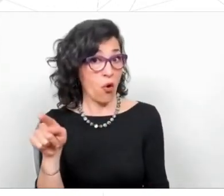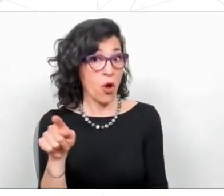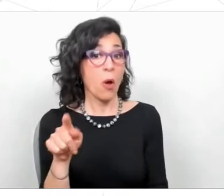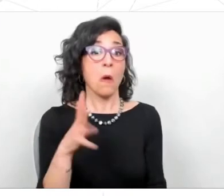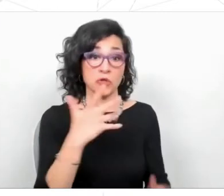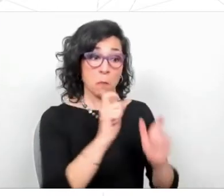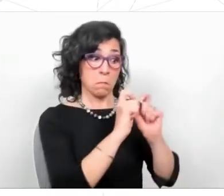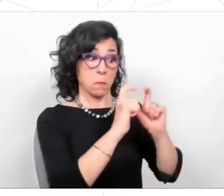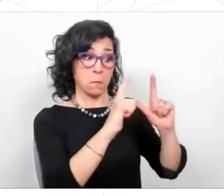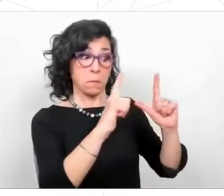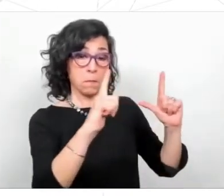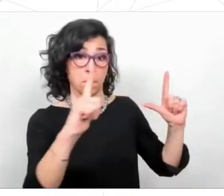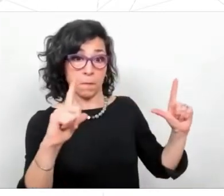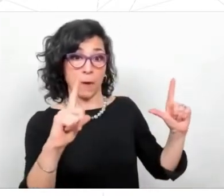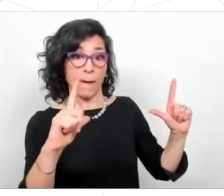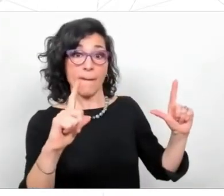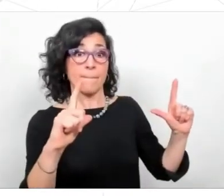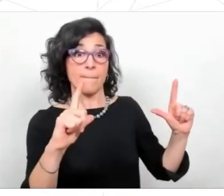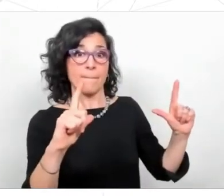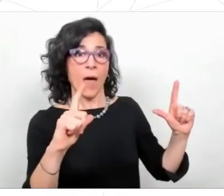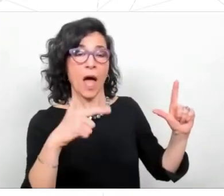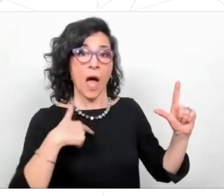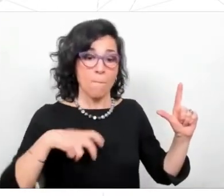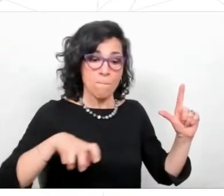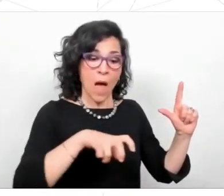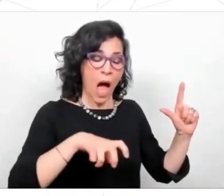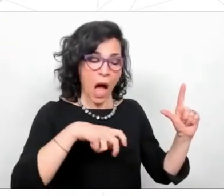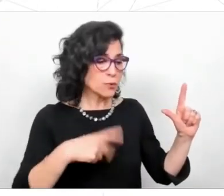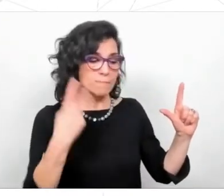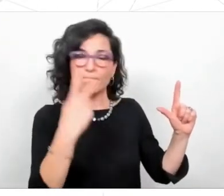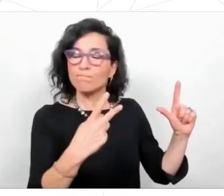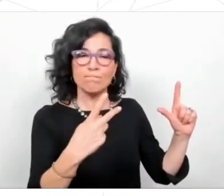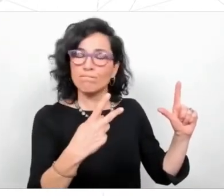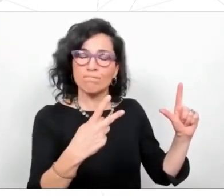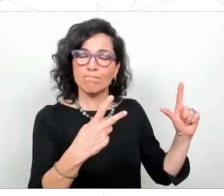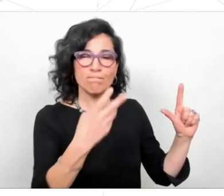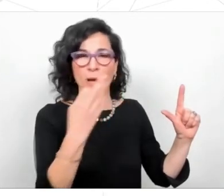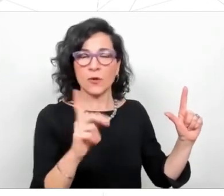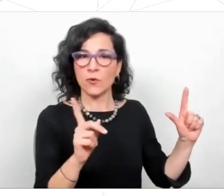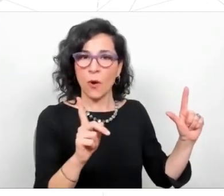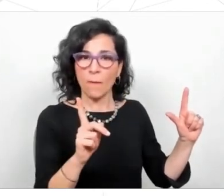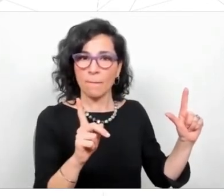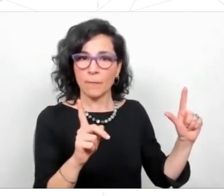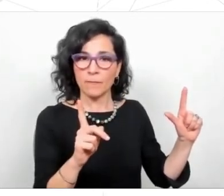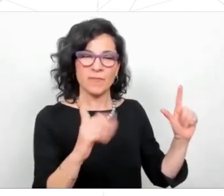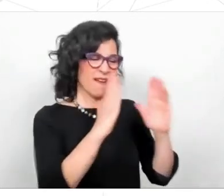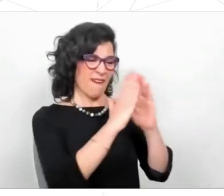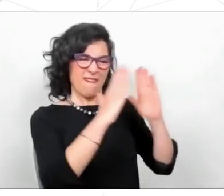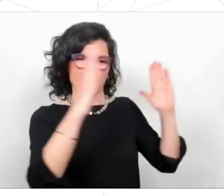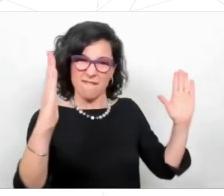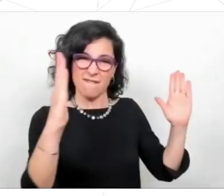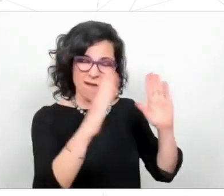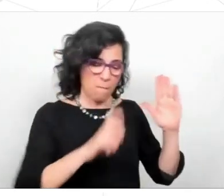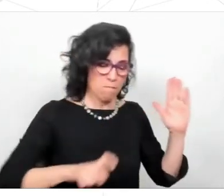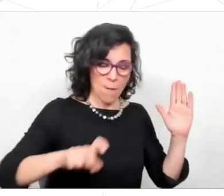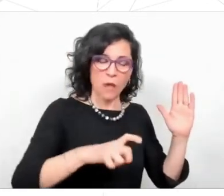we've got this blown up quite large as it is, but I cannot see the mouse very well. It gets lost